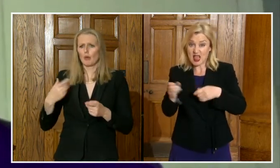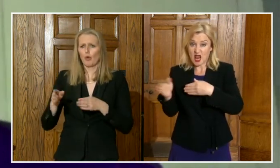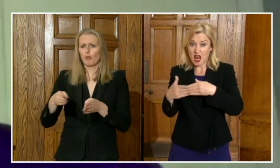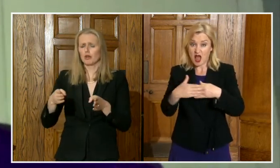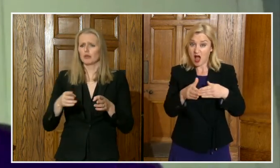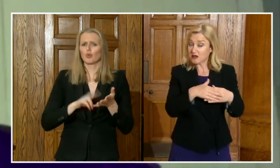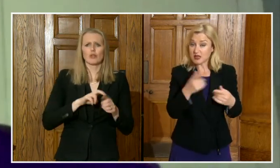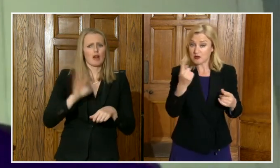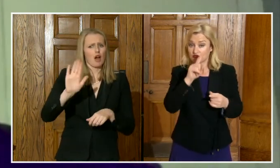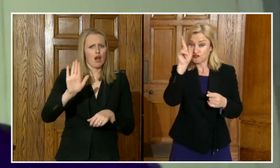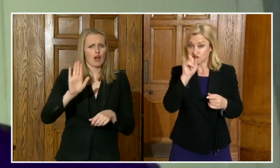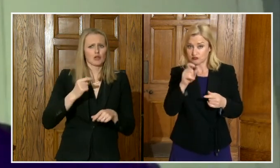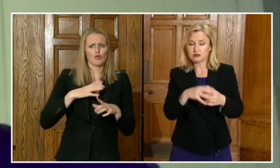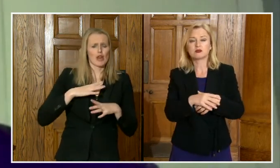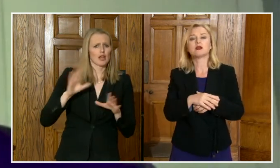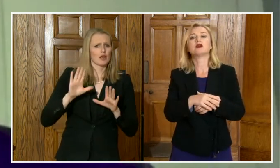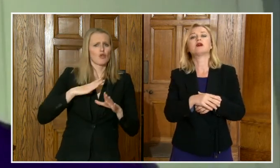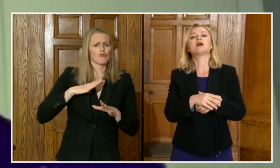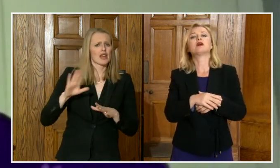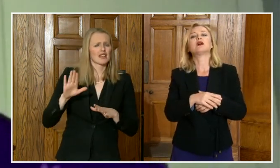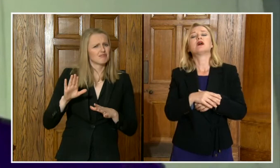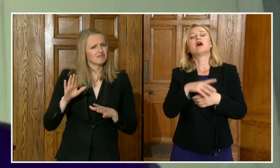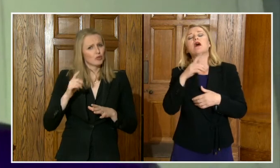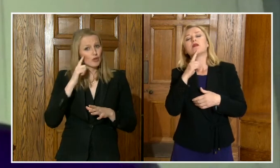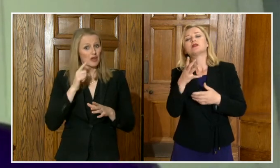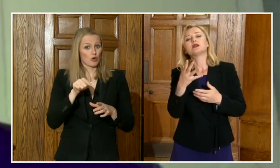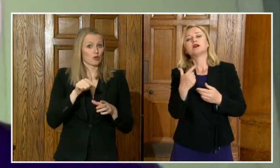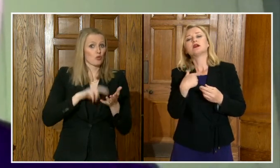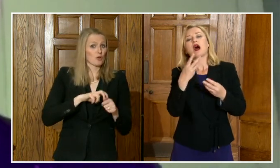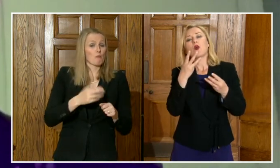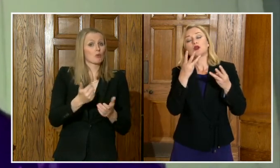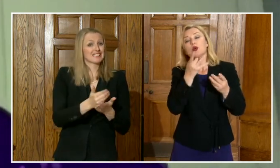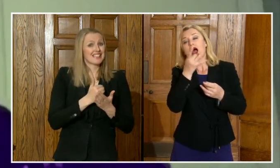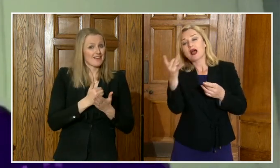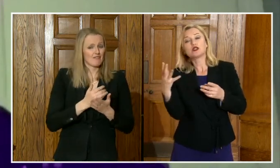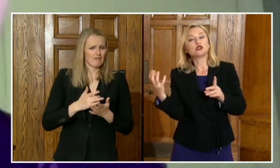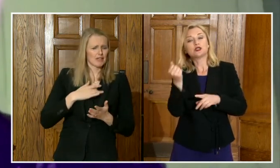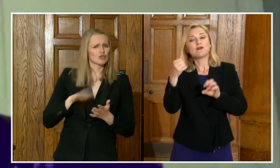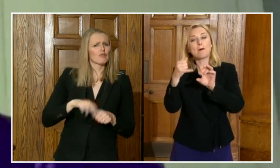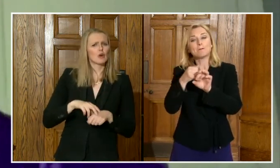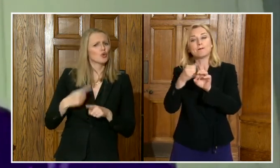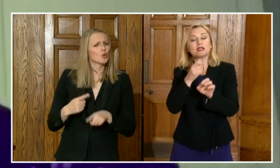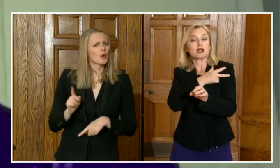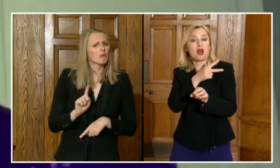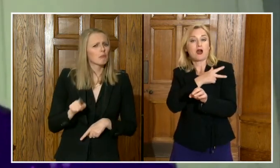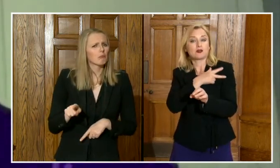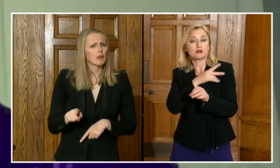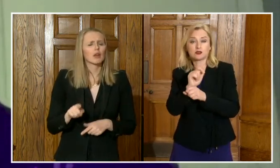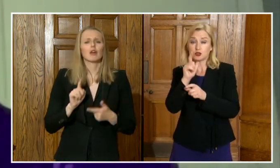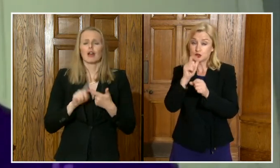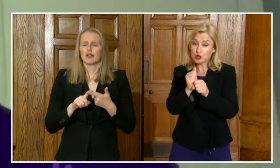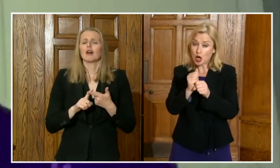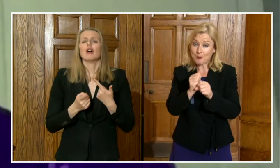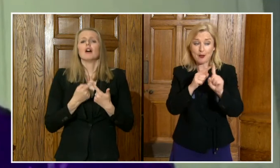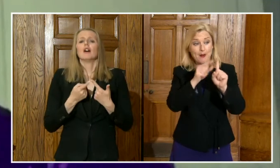potential threat of coronavirus re-emerging. And I want to ask the Chief Medical Officer as well, just specifically in regard to contact tracing,